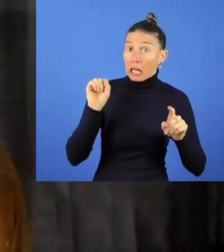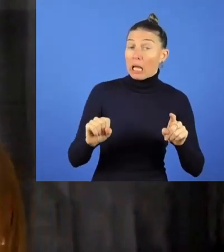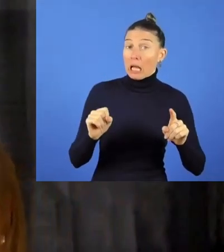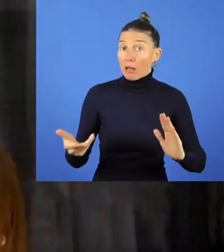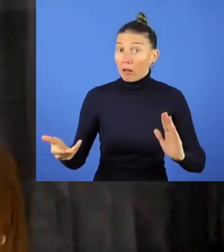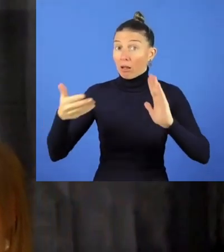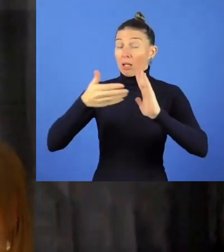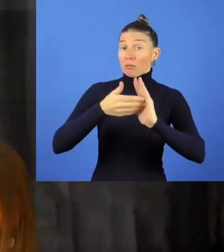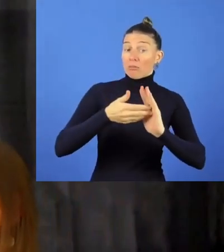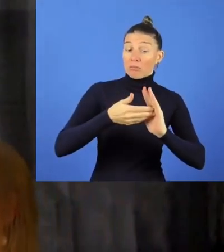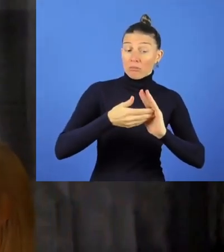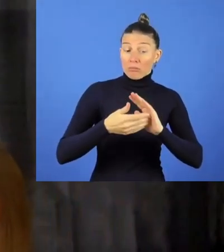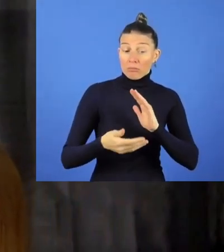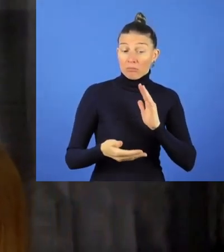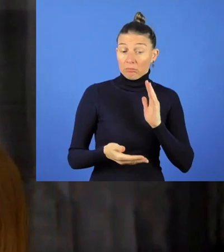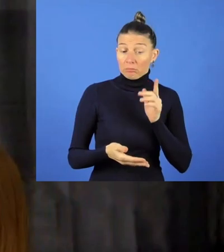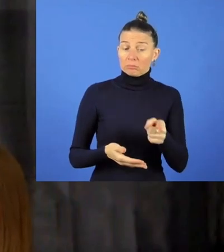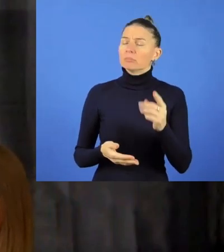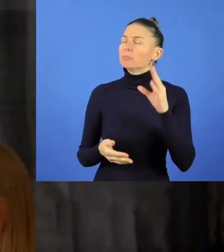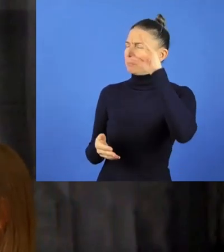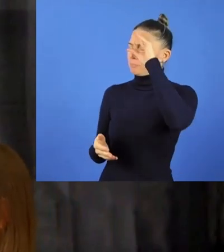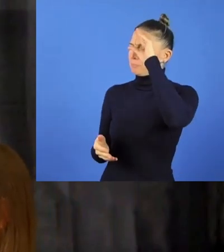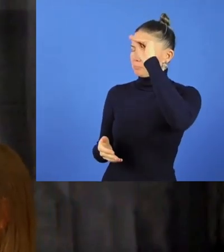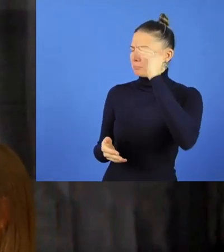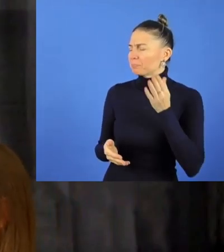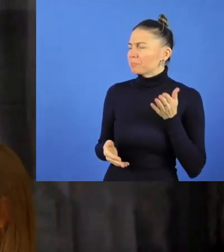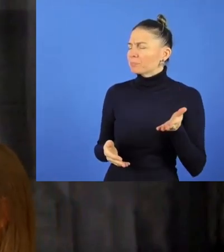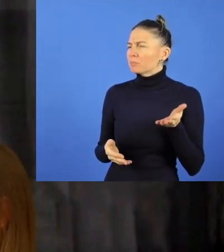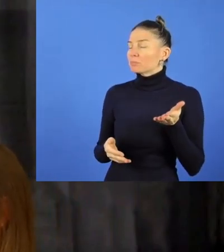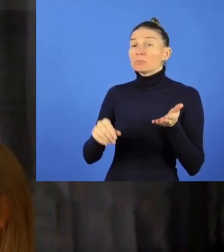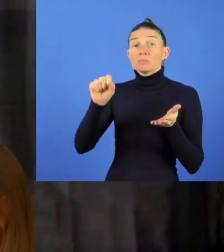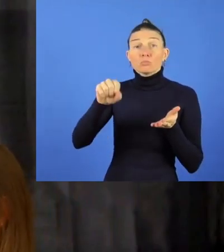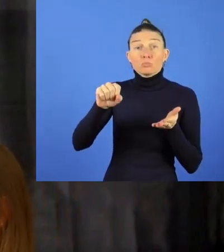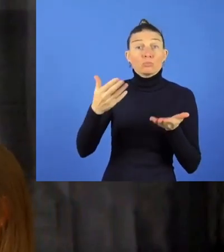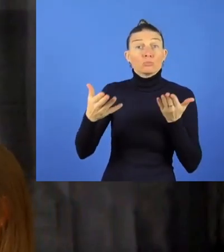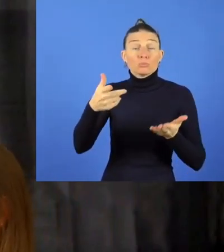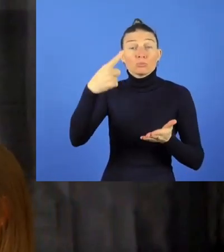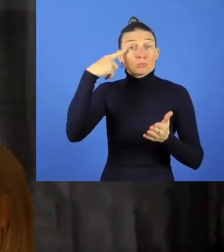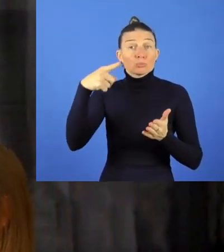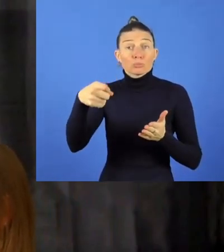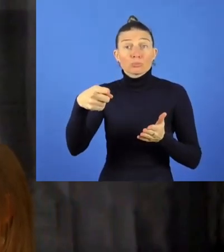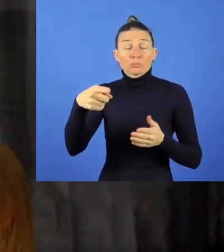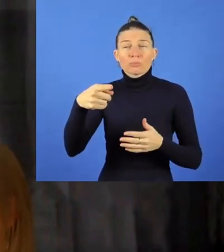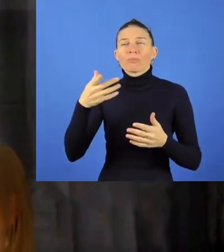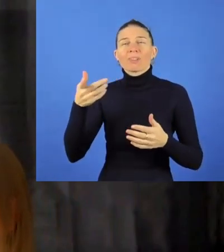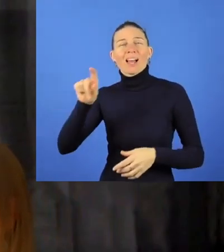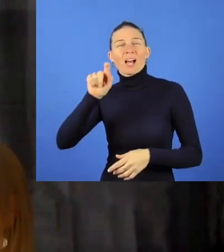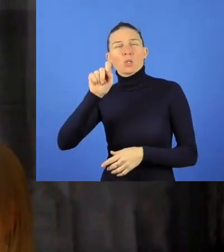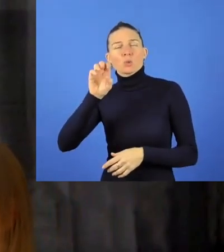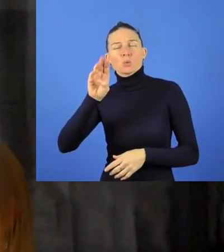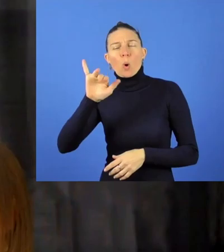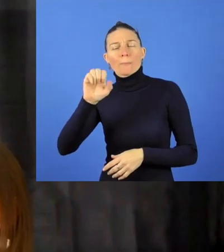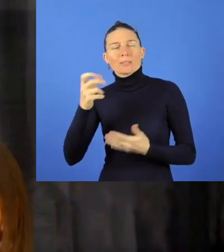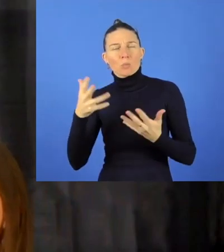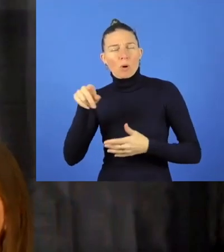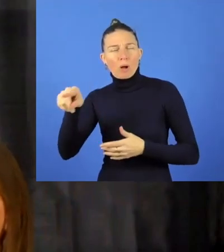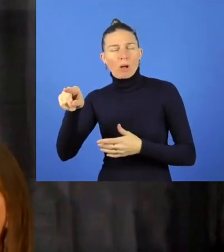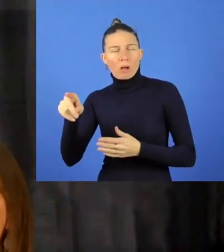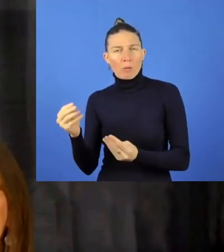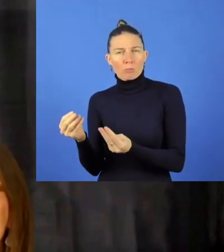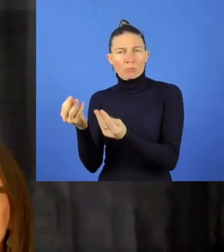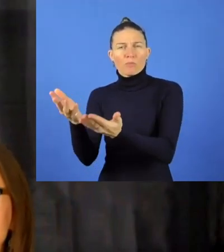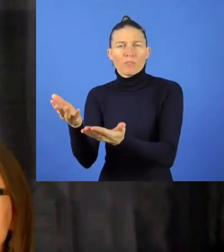Especially if we look at those products, like for example, Toby is providing, right? Mm-hmm. Those kind of